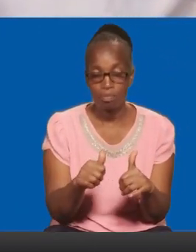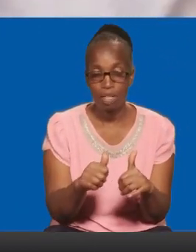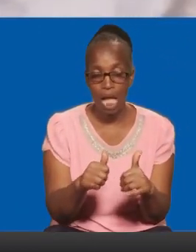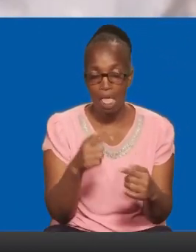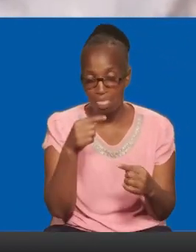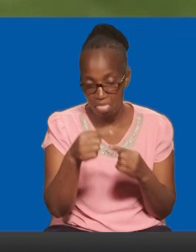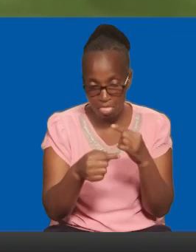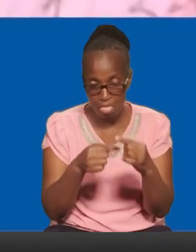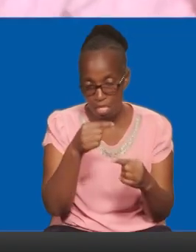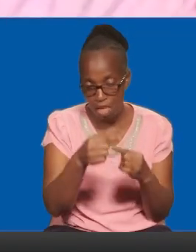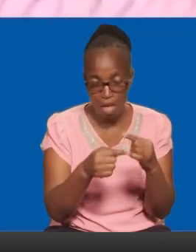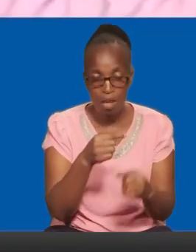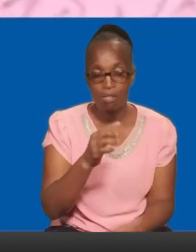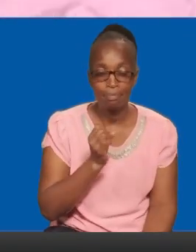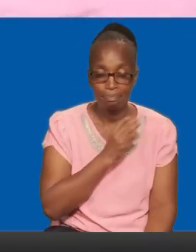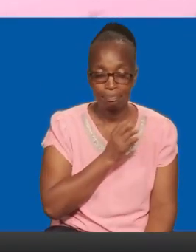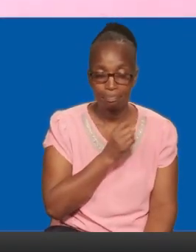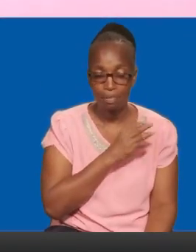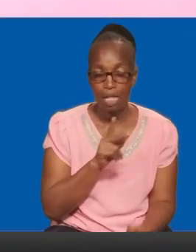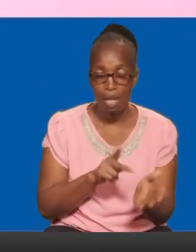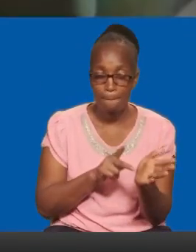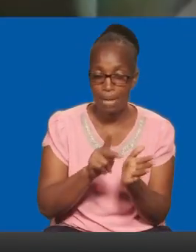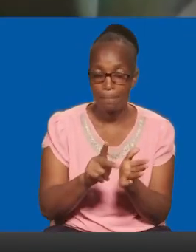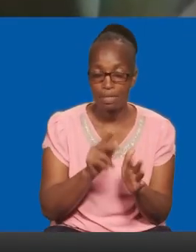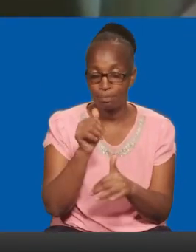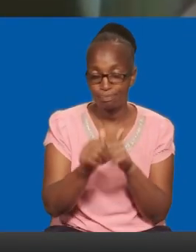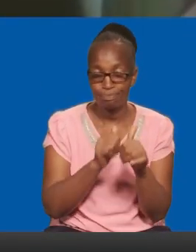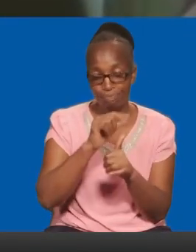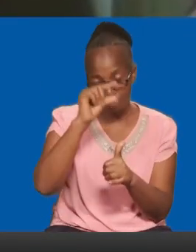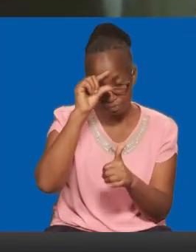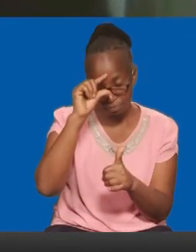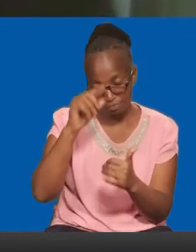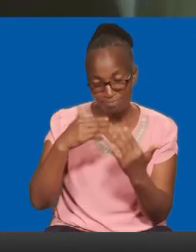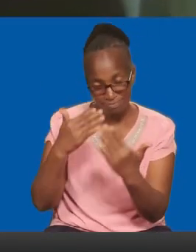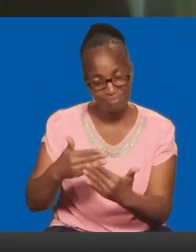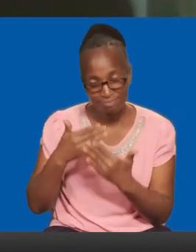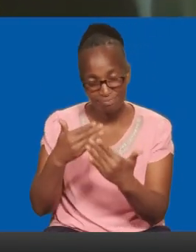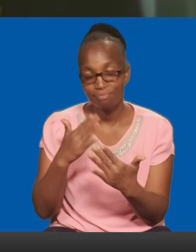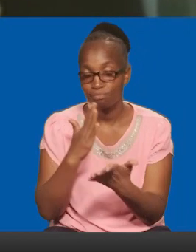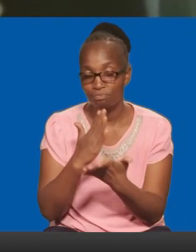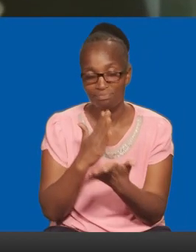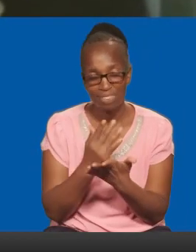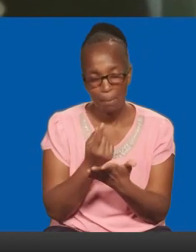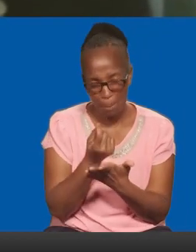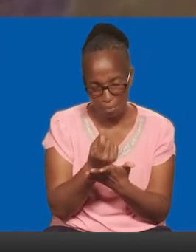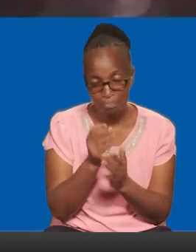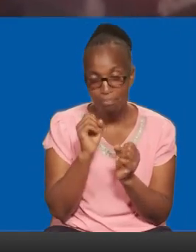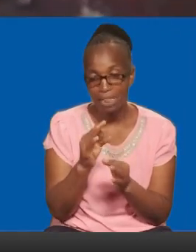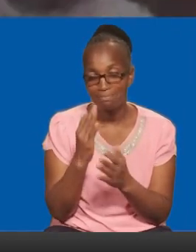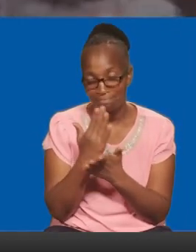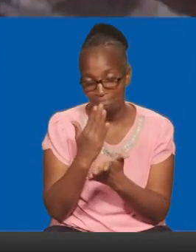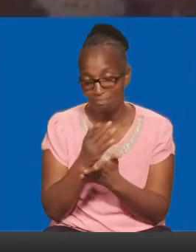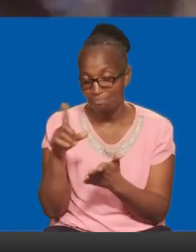be team teaching. Wanaendelea kulalamika kwamba mshahara wanaolipwa kwa sasa ni mdogo mno, na kwamba